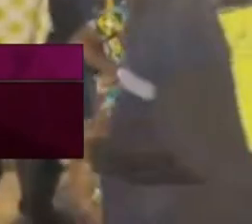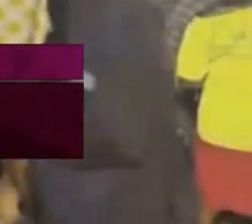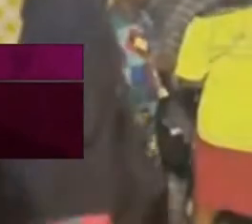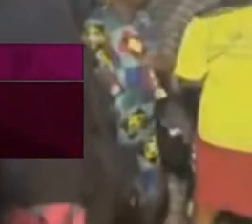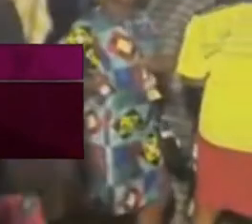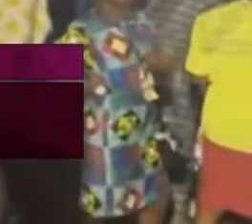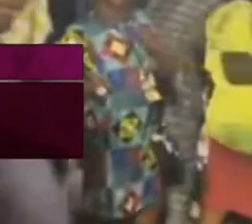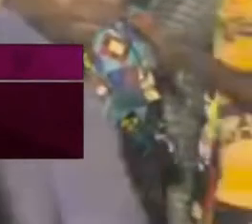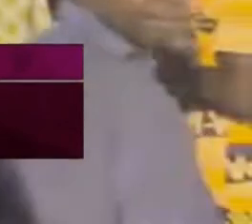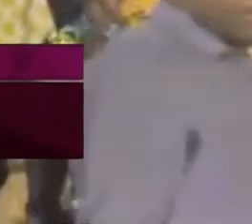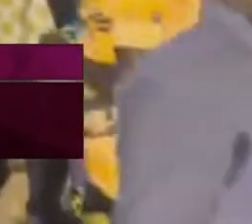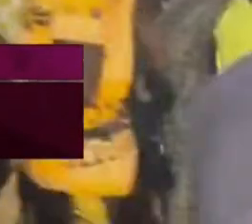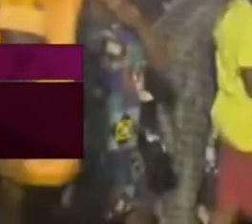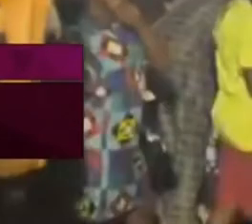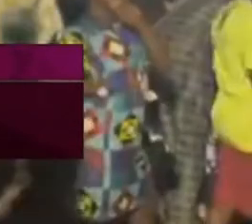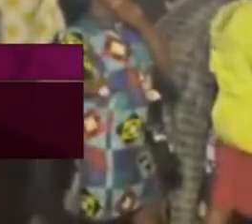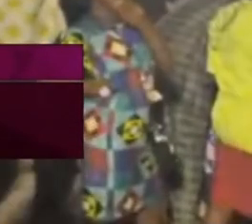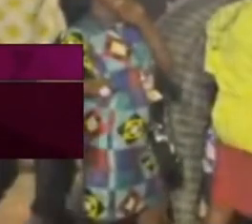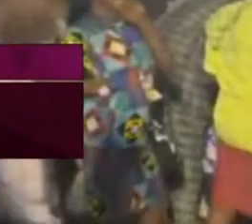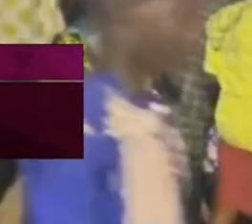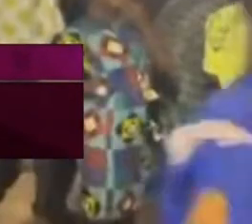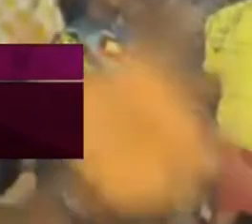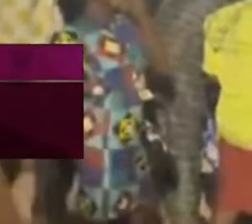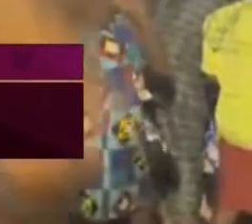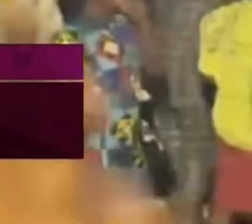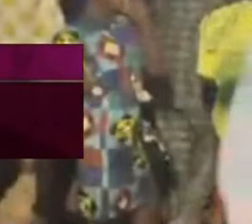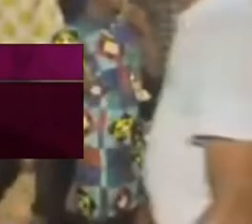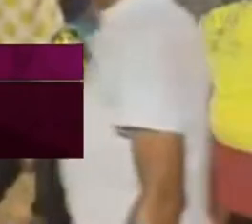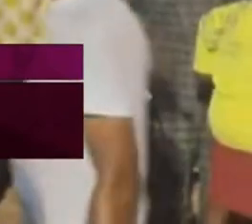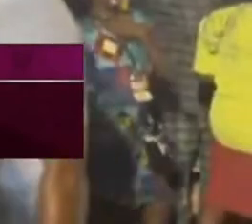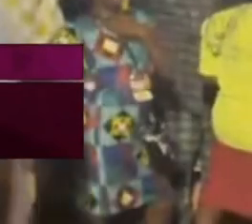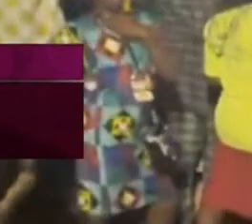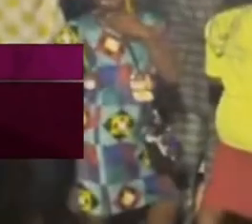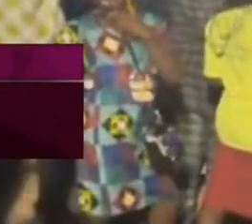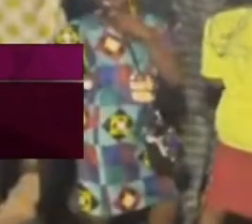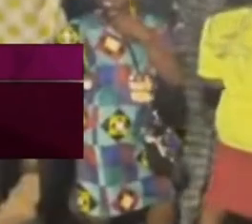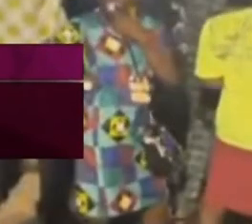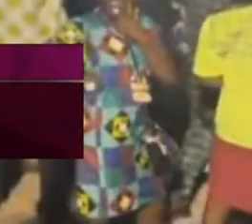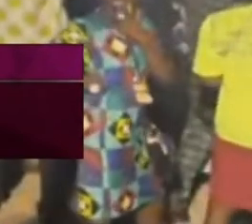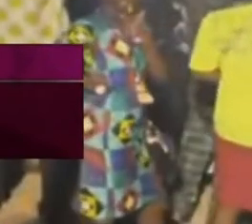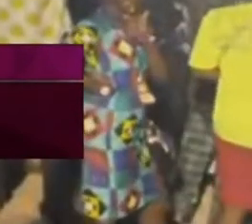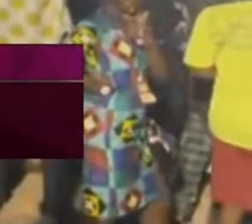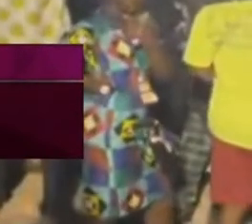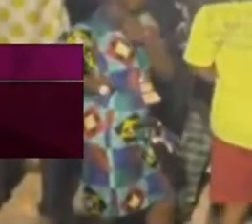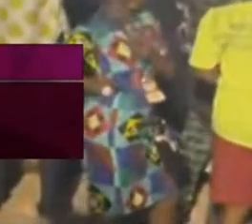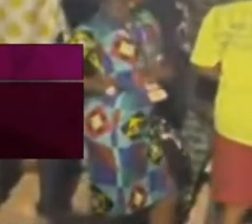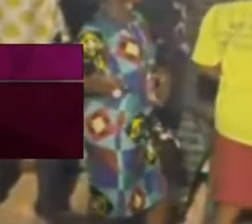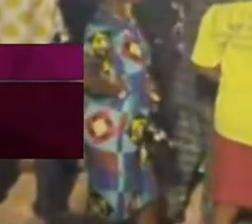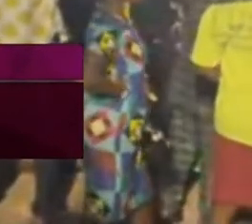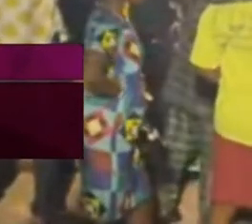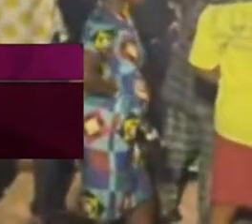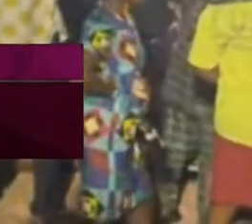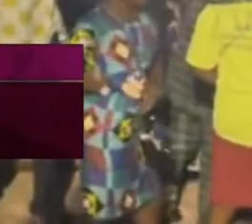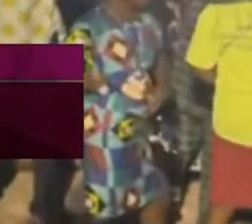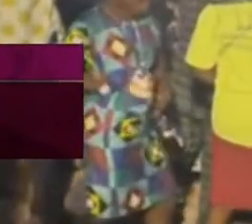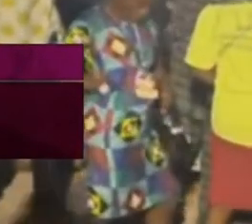walked, the barren has received the miracle children, many bountiful testimonies. And trust me, you don't want to be left out.